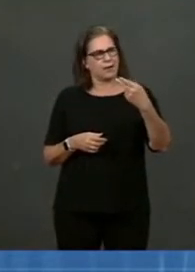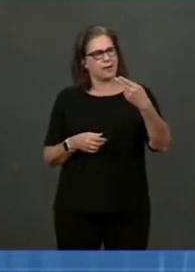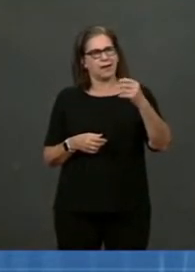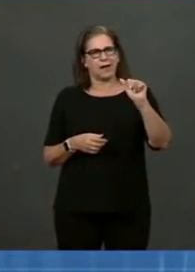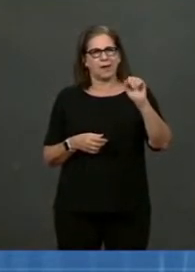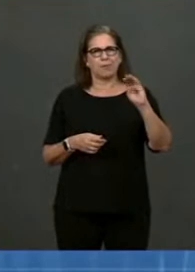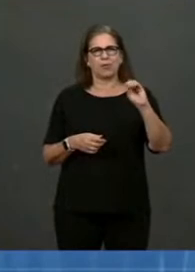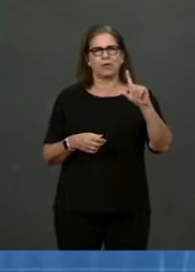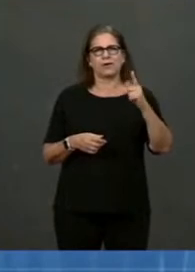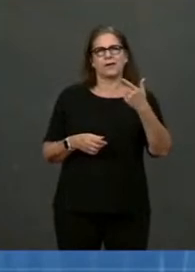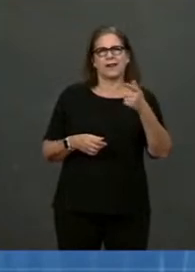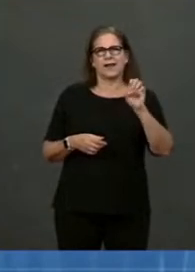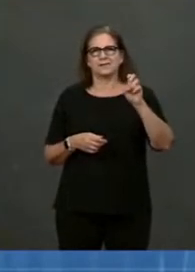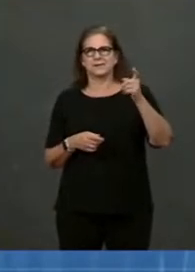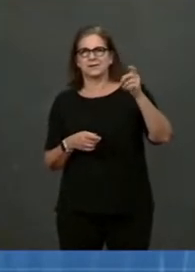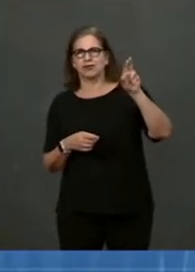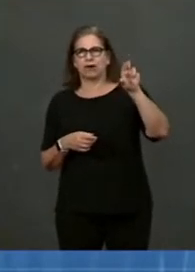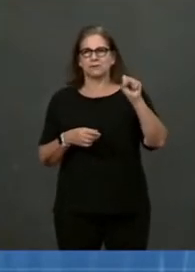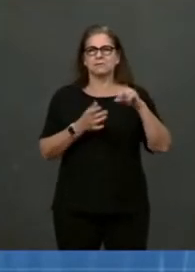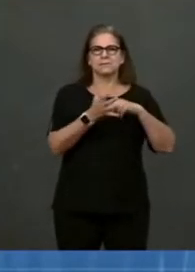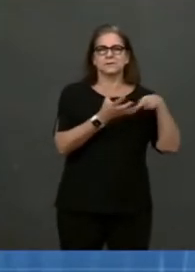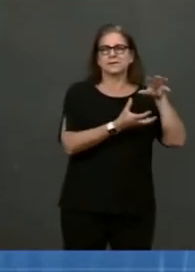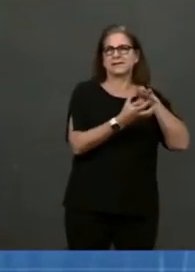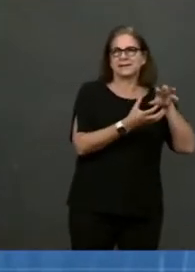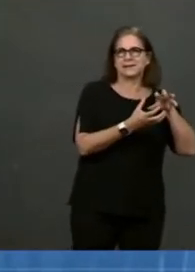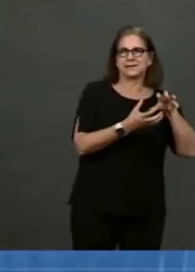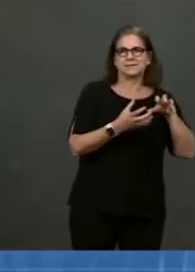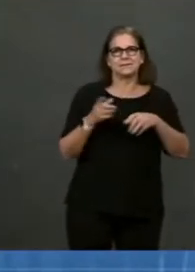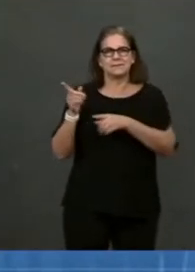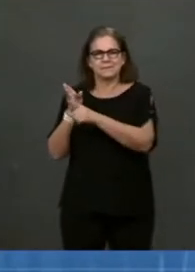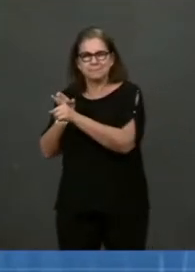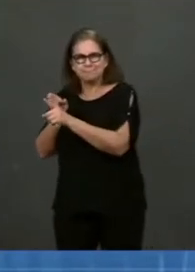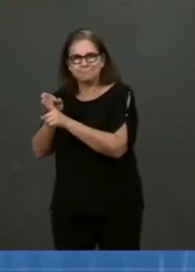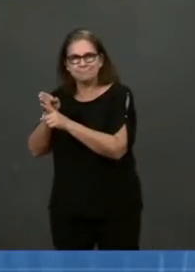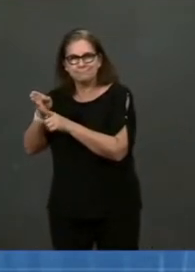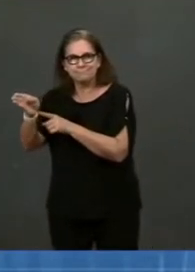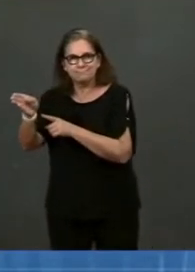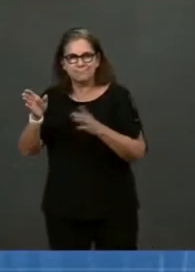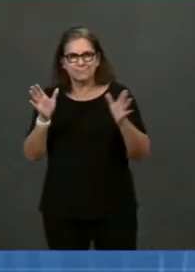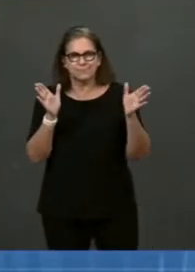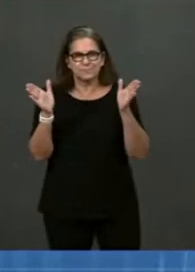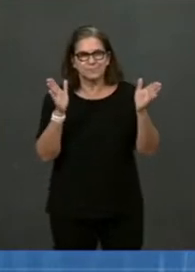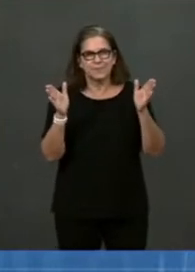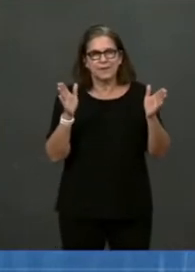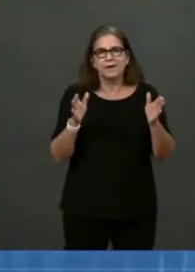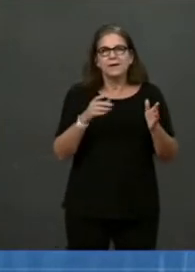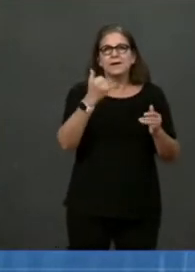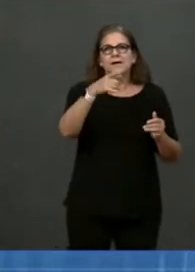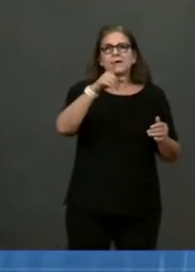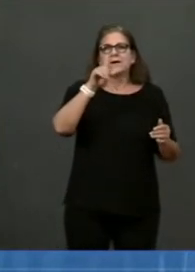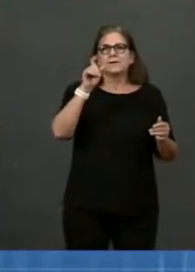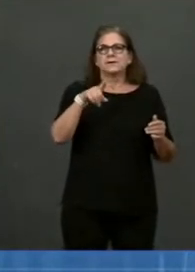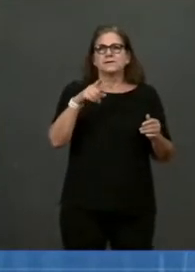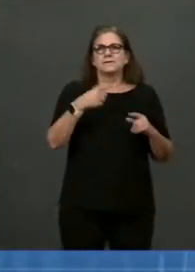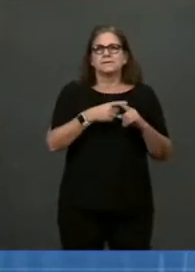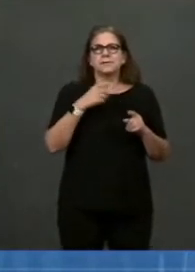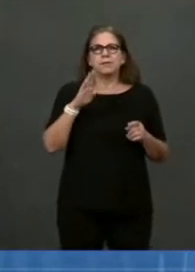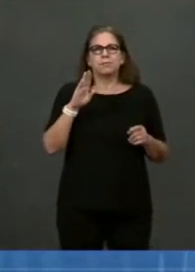Thank you so much for taking my question. I was wondering when we might have data on boosting with the 50 microgram dose of Moderna, since